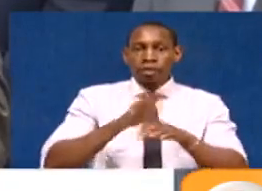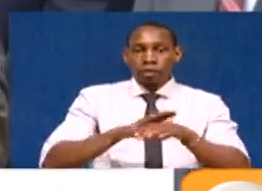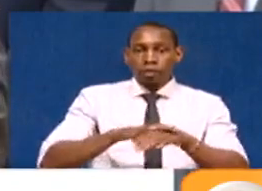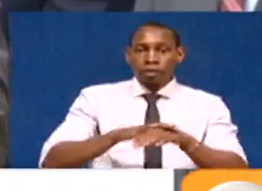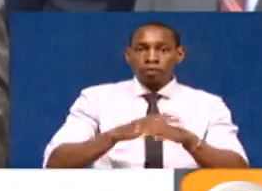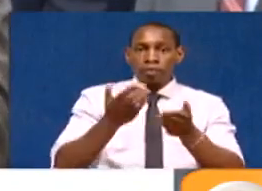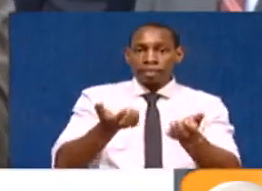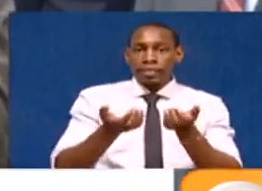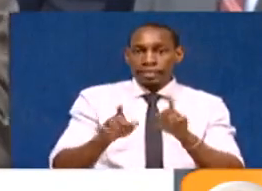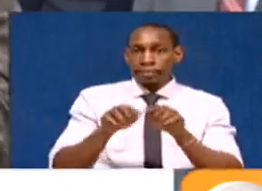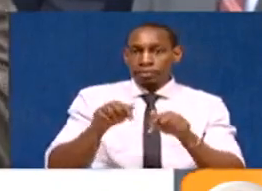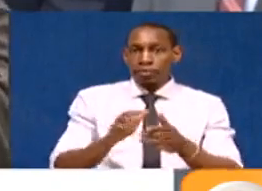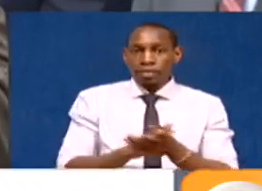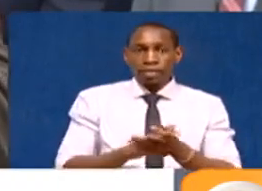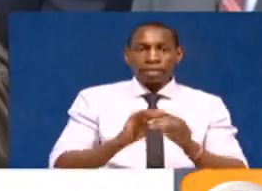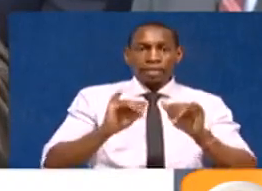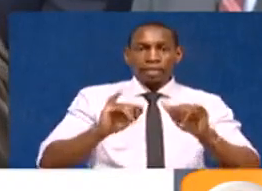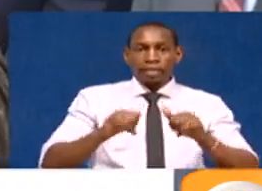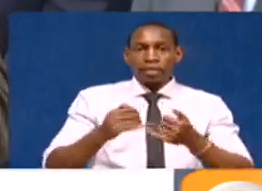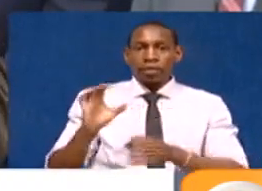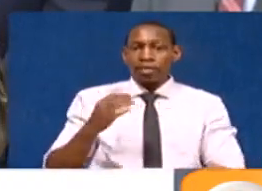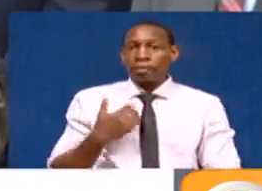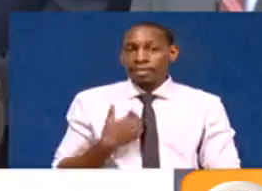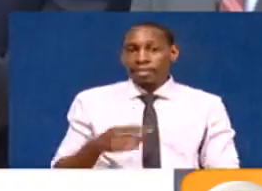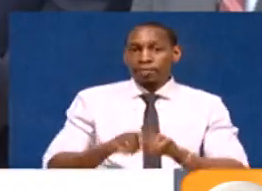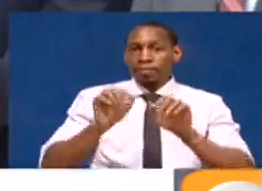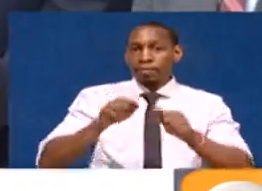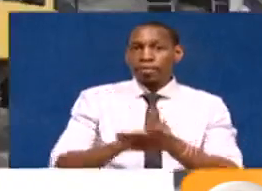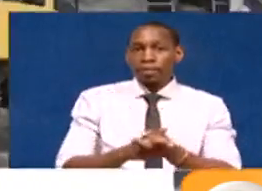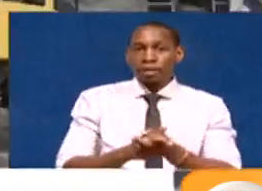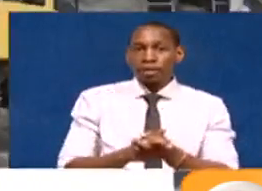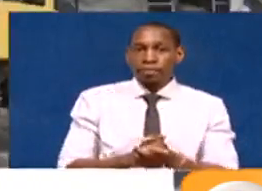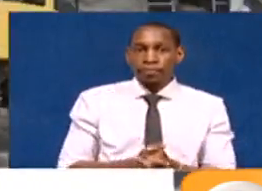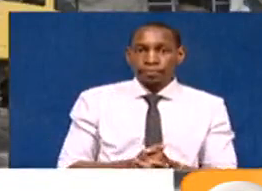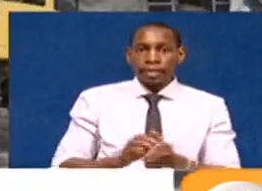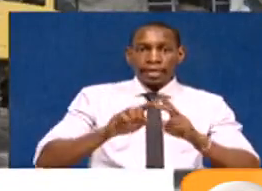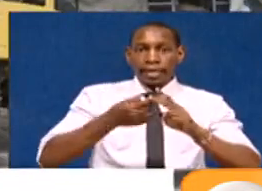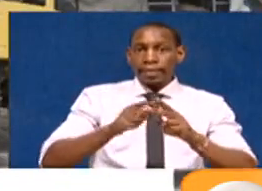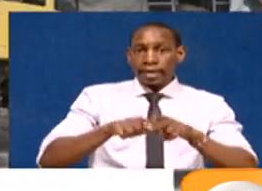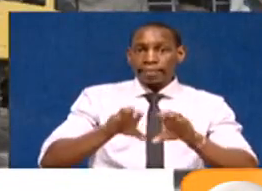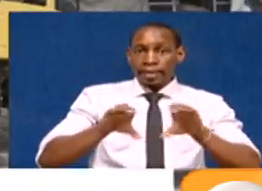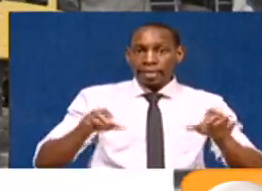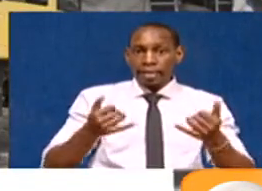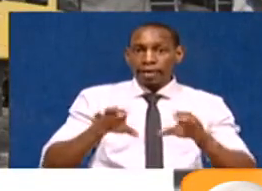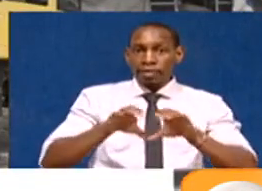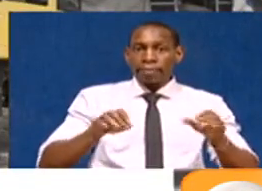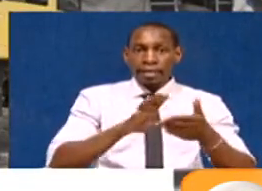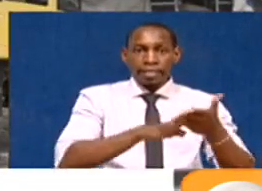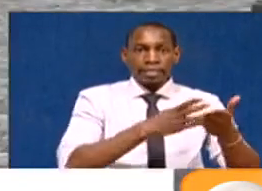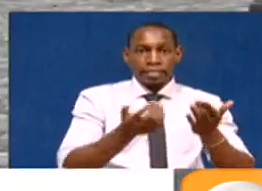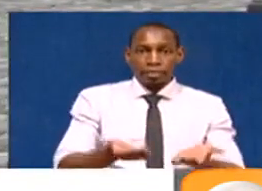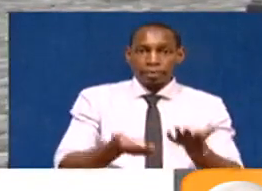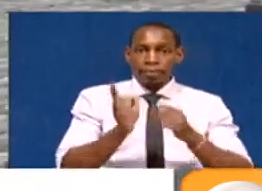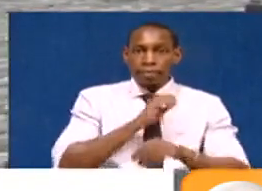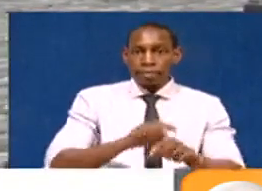consumptive demand so that today they have new shoppers and they can be able to make more money. The facelift of the market has seen the market structures